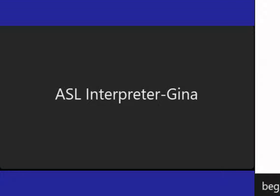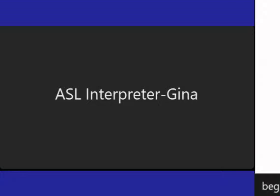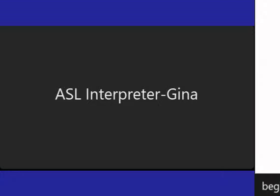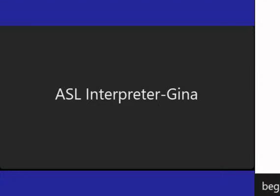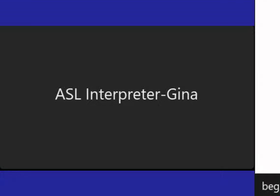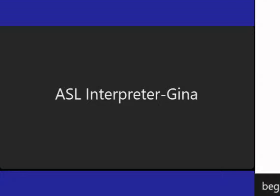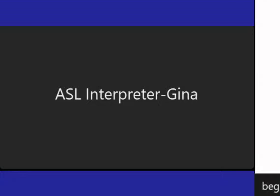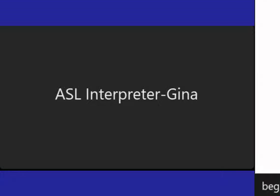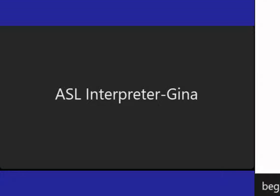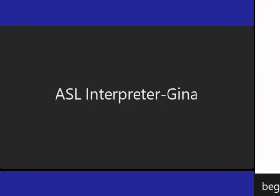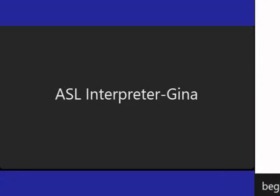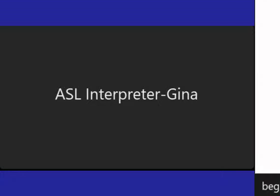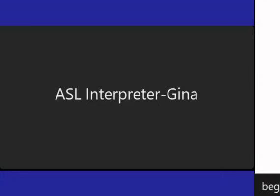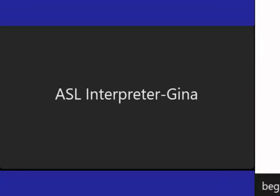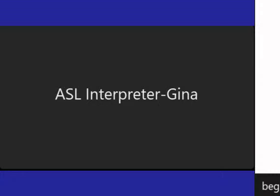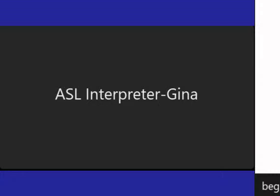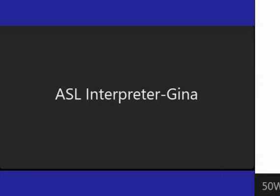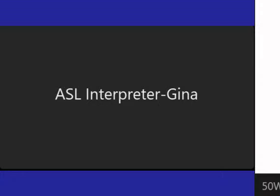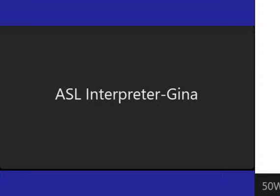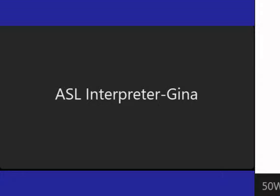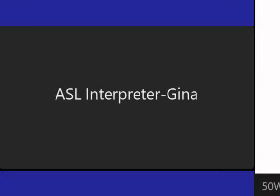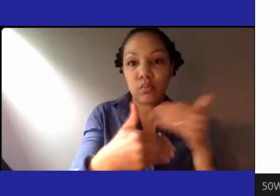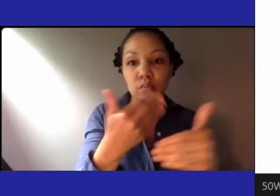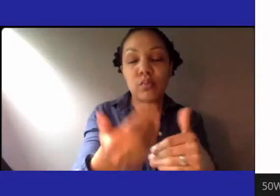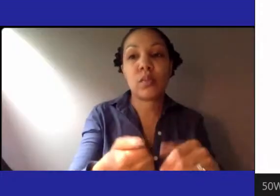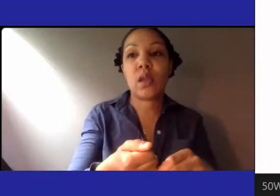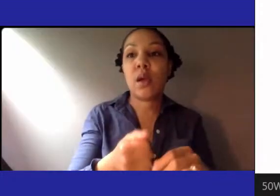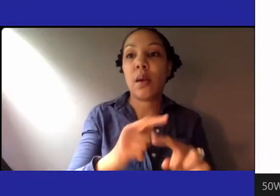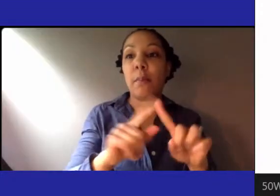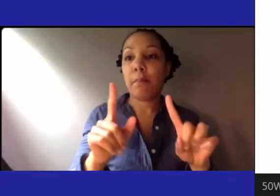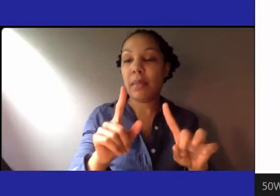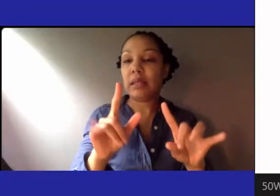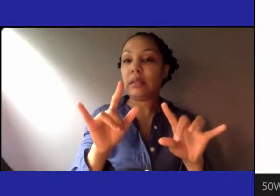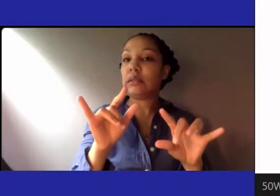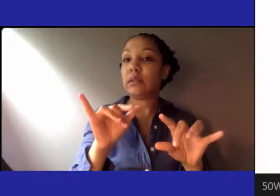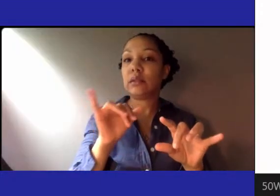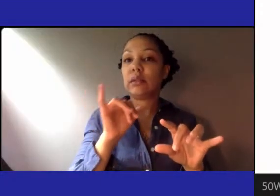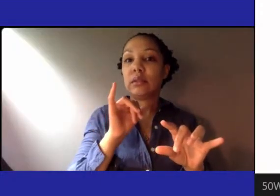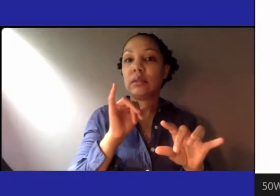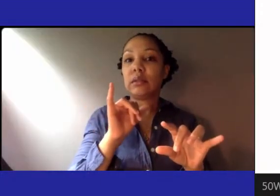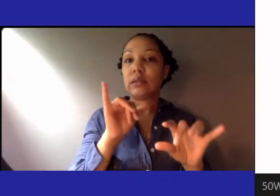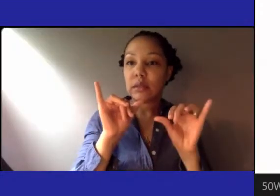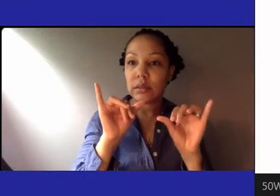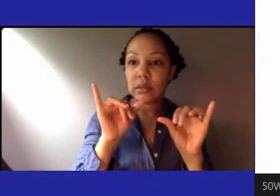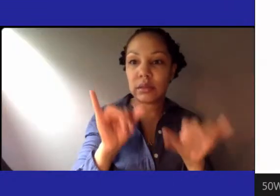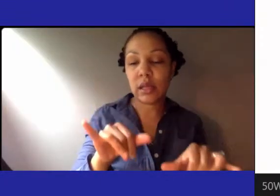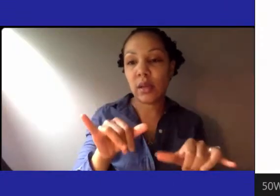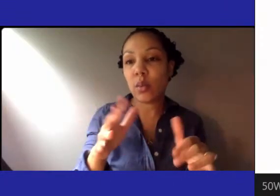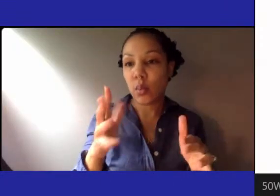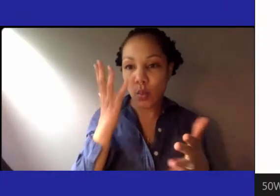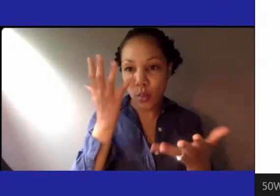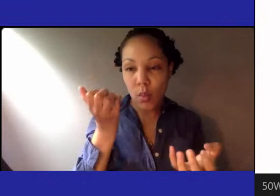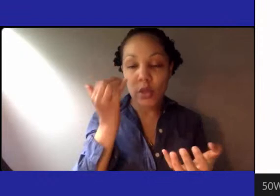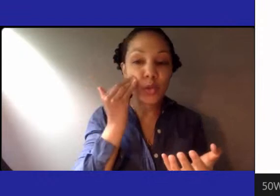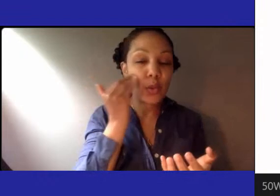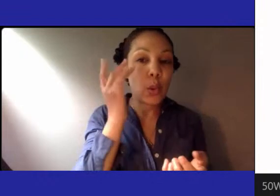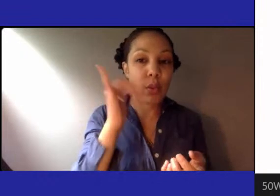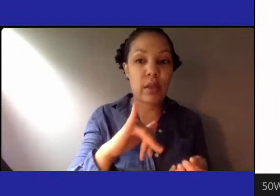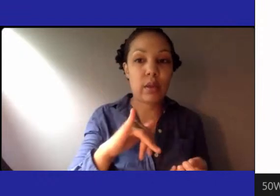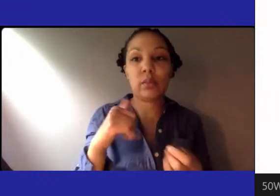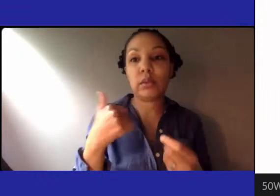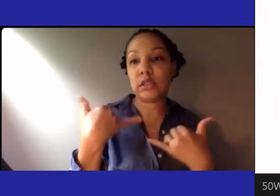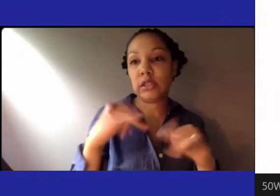than retroactive in terms of these efforts, but just to assure the board that there are still ongoing efforts